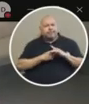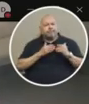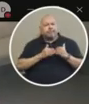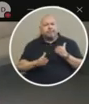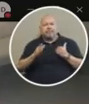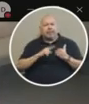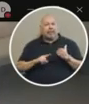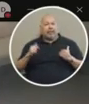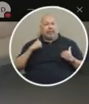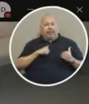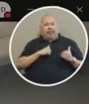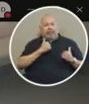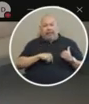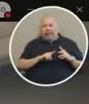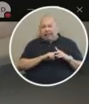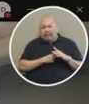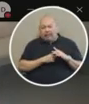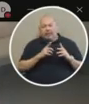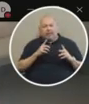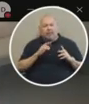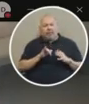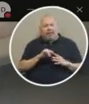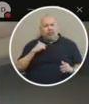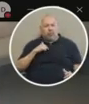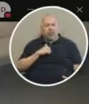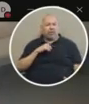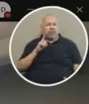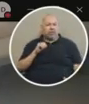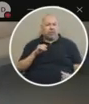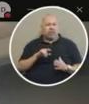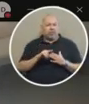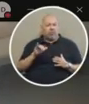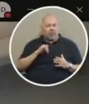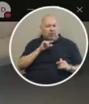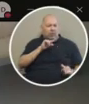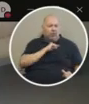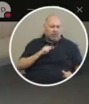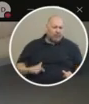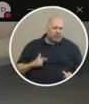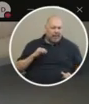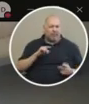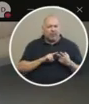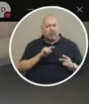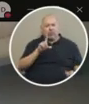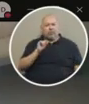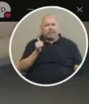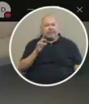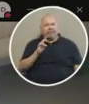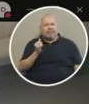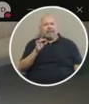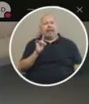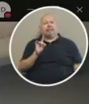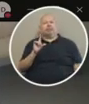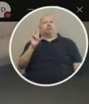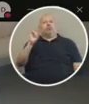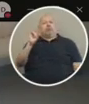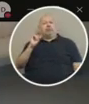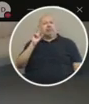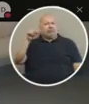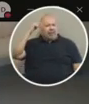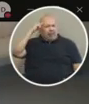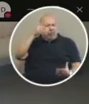any modifications that we do to, whether it's the quality of life, the 2017, 18, 19, or 20 capital